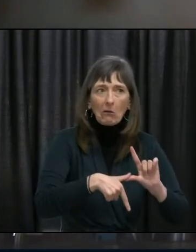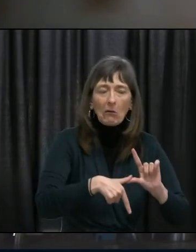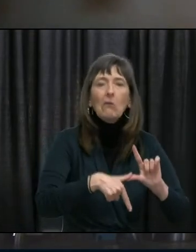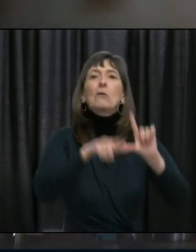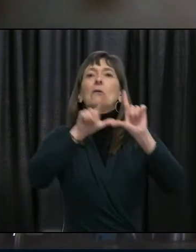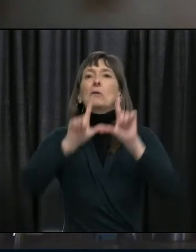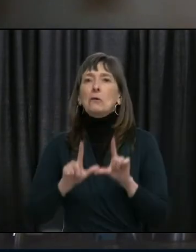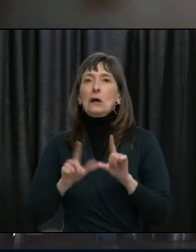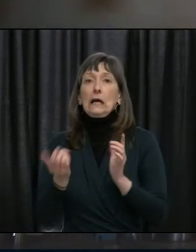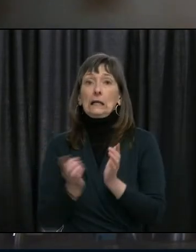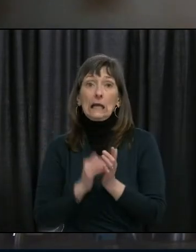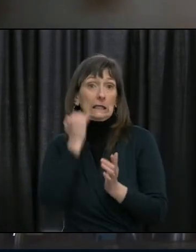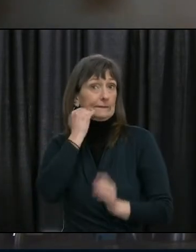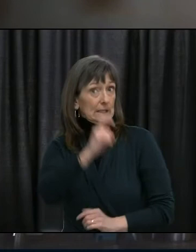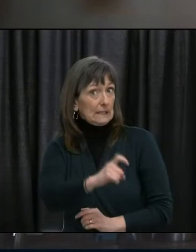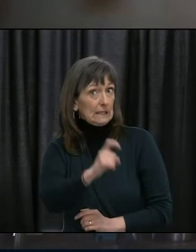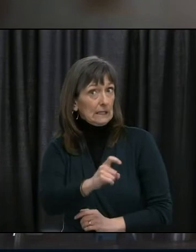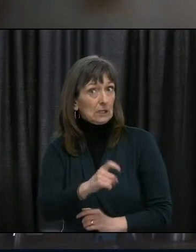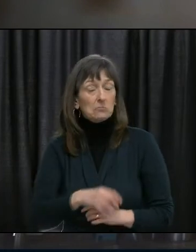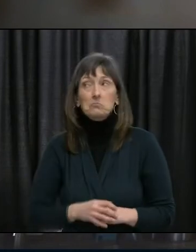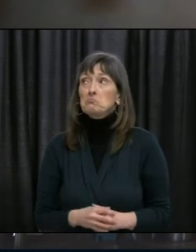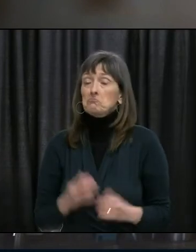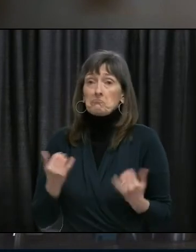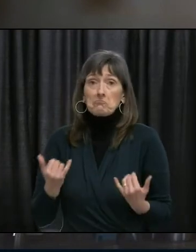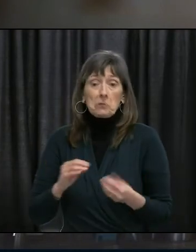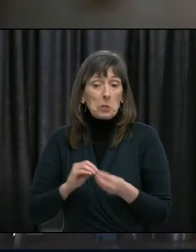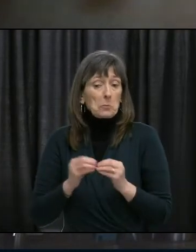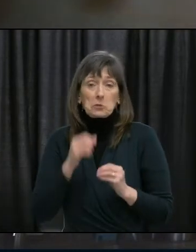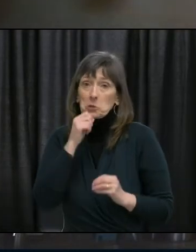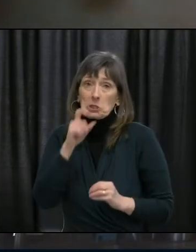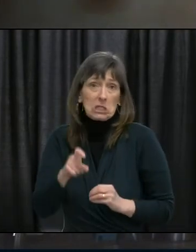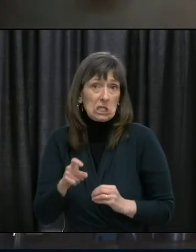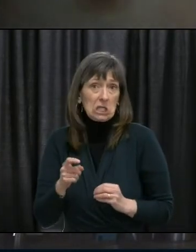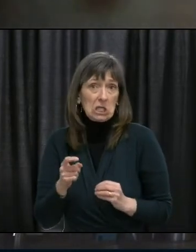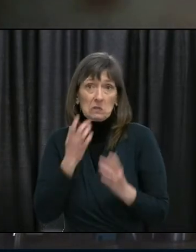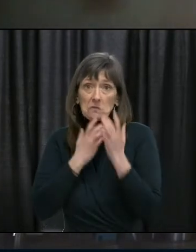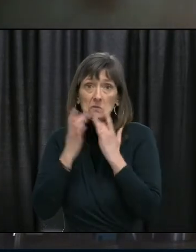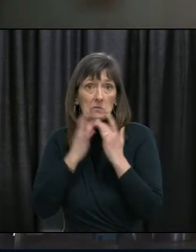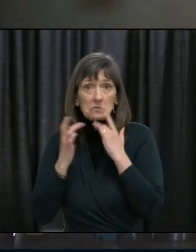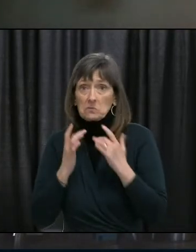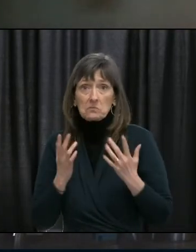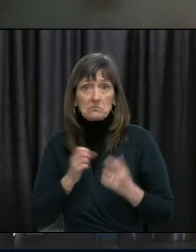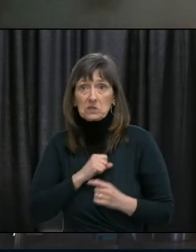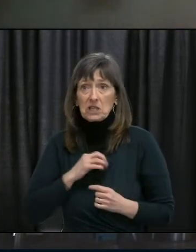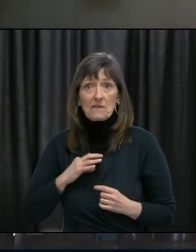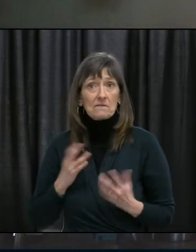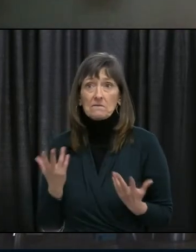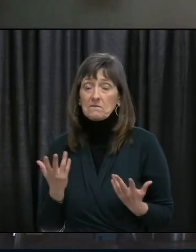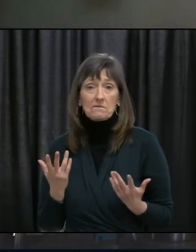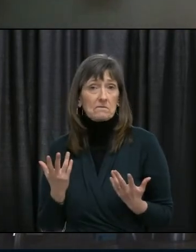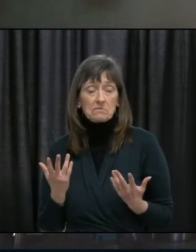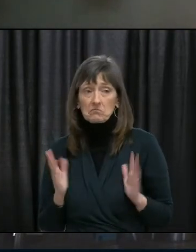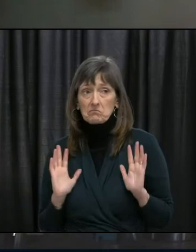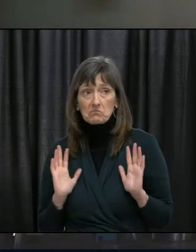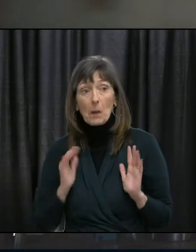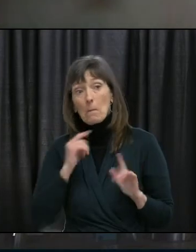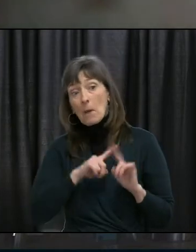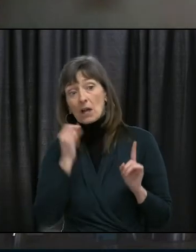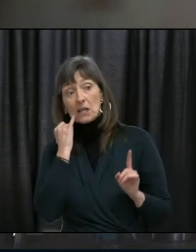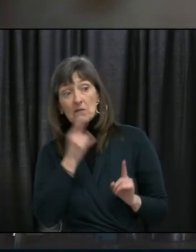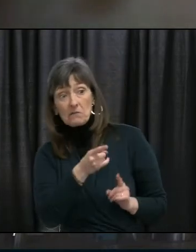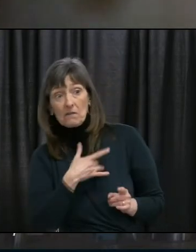retired. At the moment, we're not challenged in terms of numbers of people to do that. But if anybody has a skill set